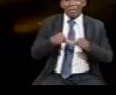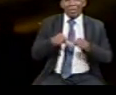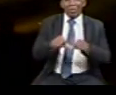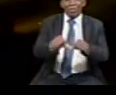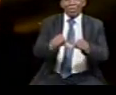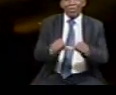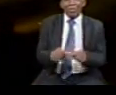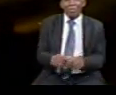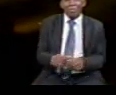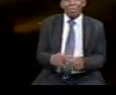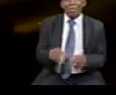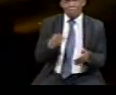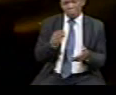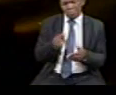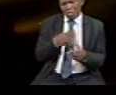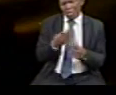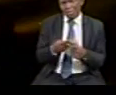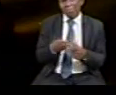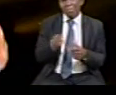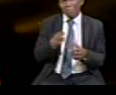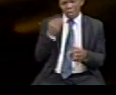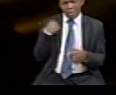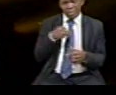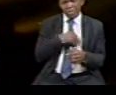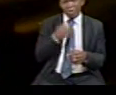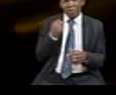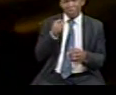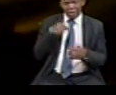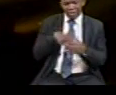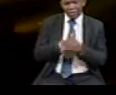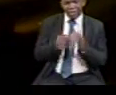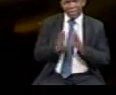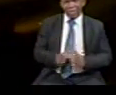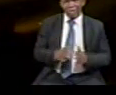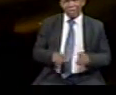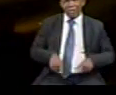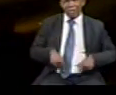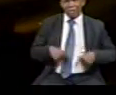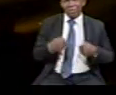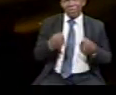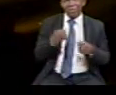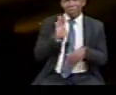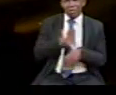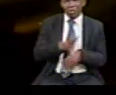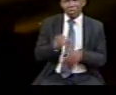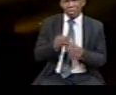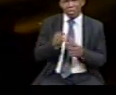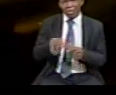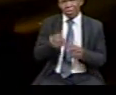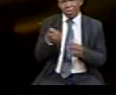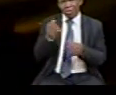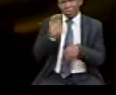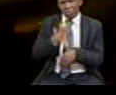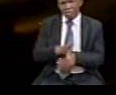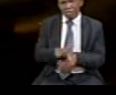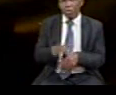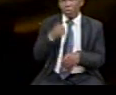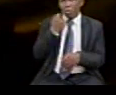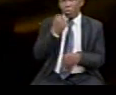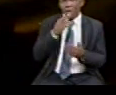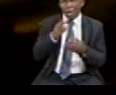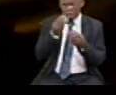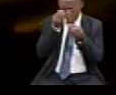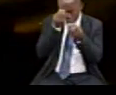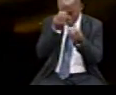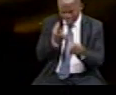not just be members of deeper life or be members of the denomination, but remain in the Lord, active in the Lord, remain in